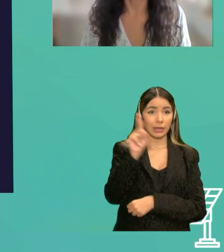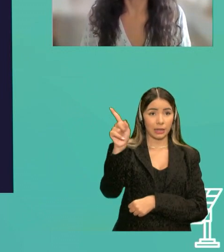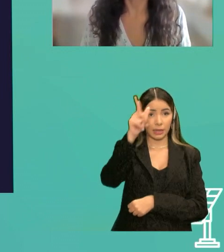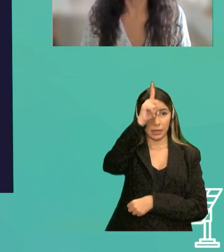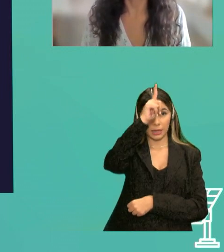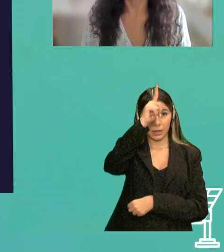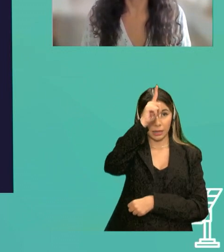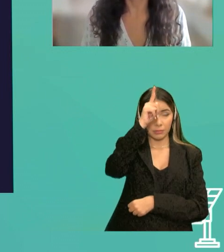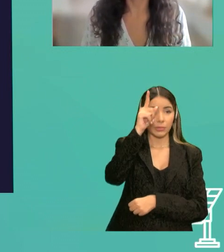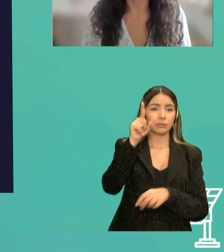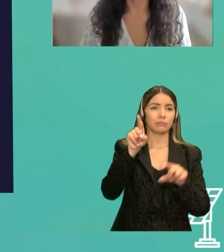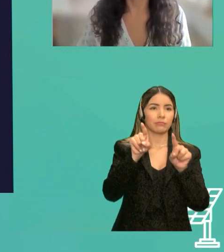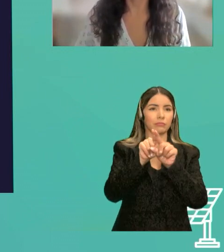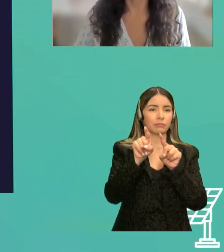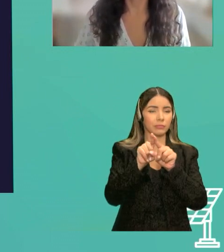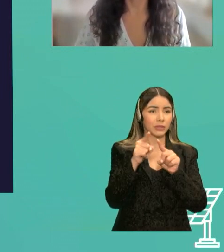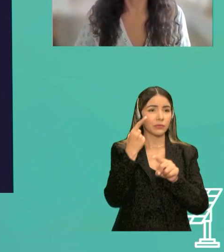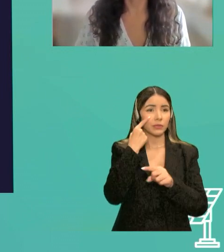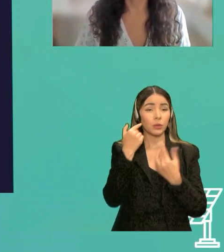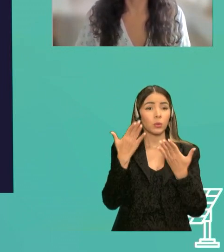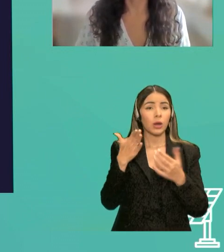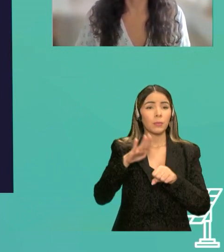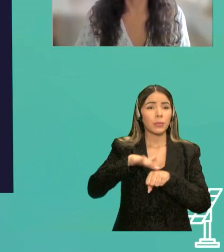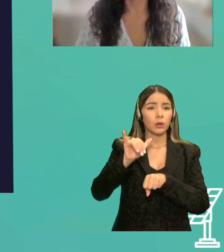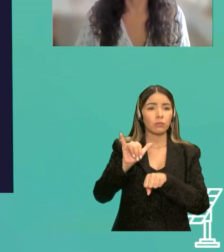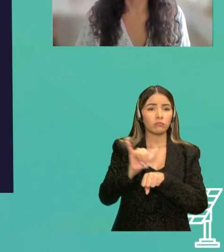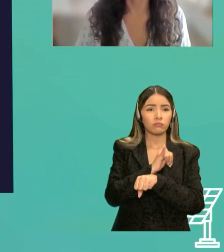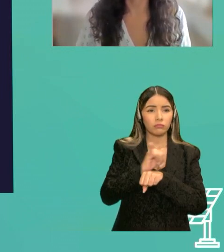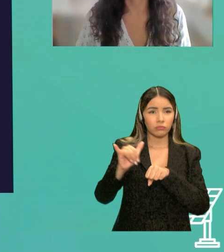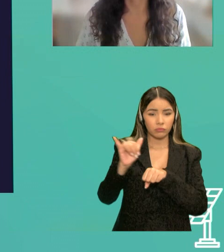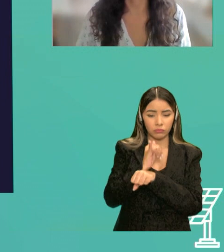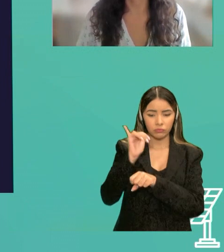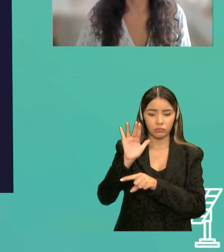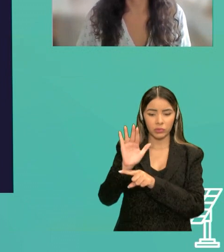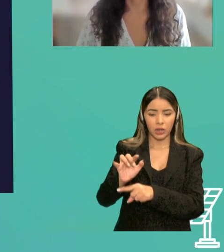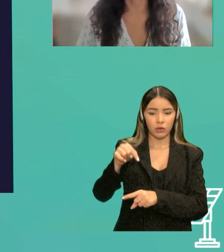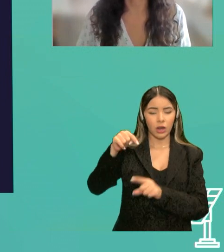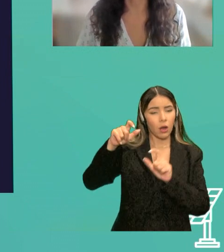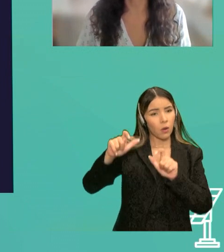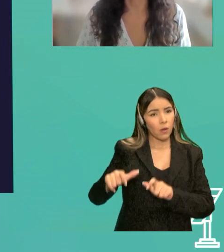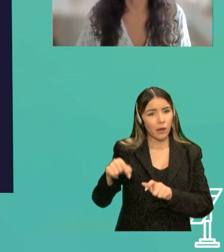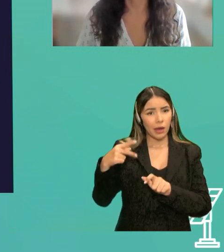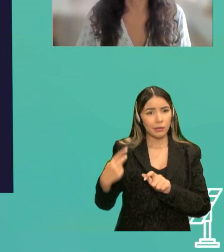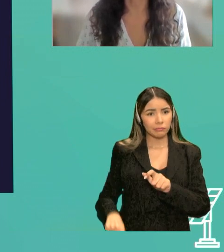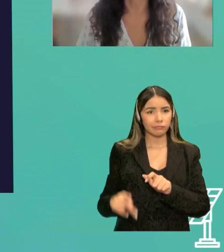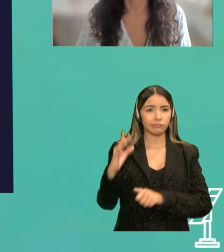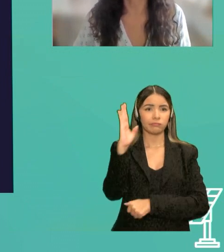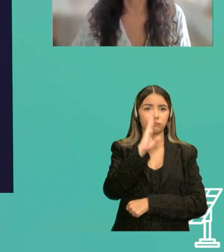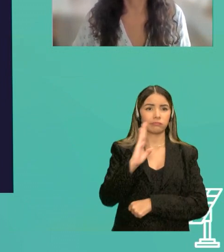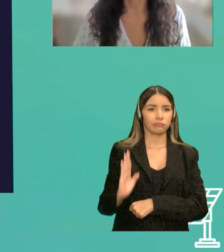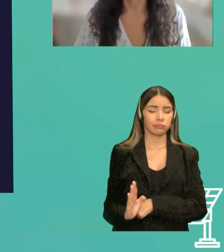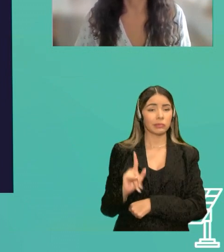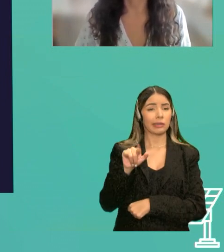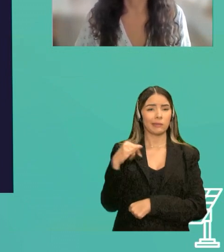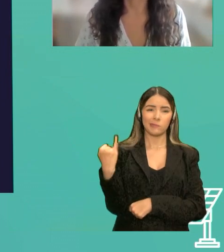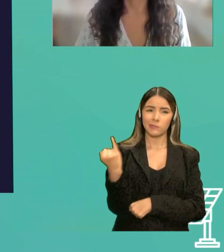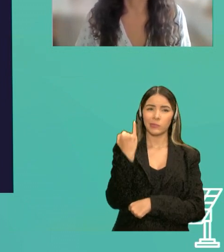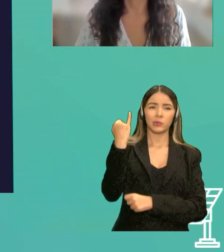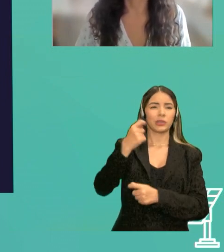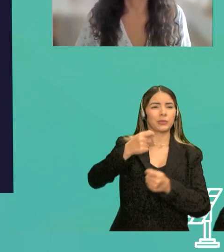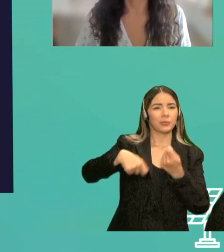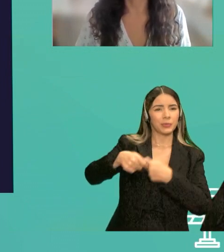local market solutions that will be very relevant for the for the hydrogen economy, not